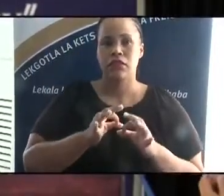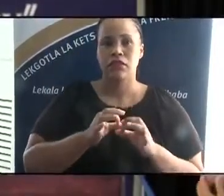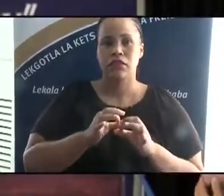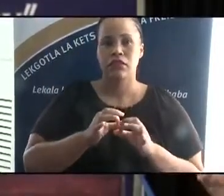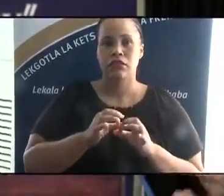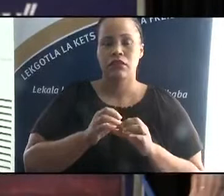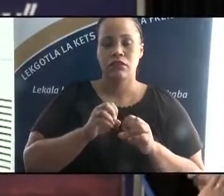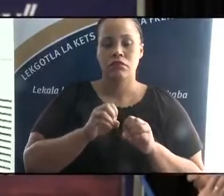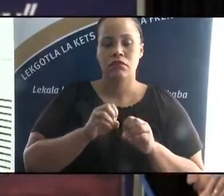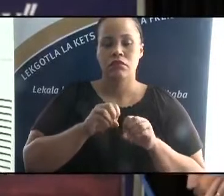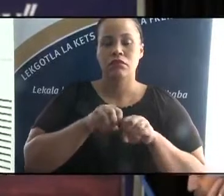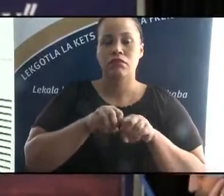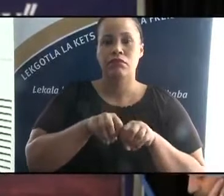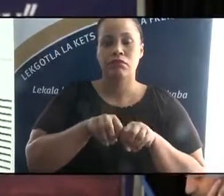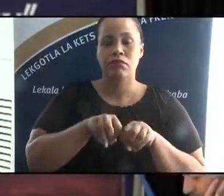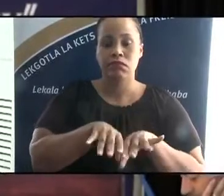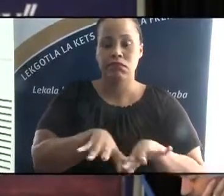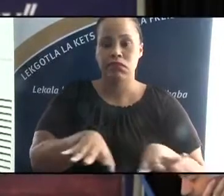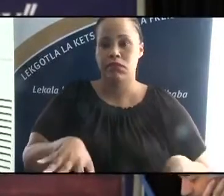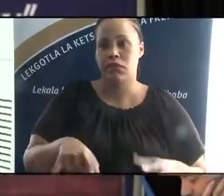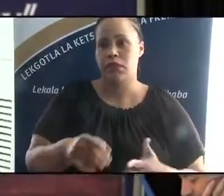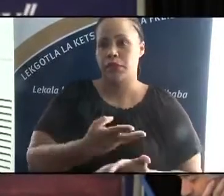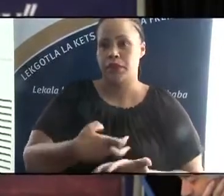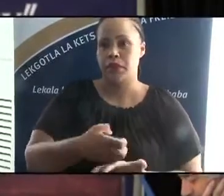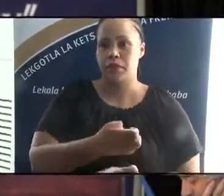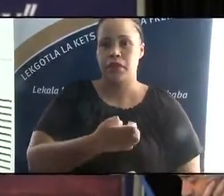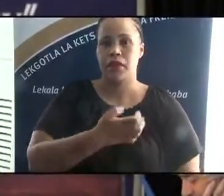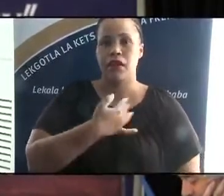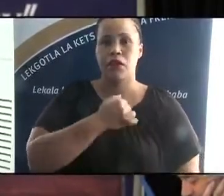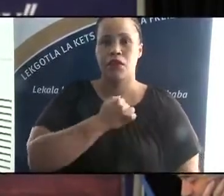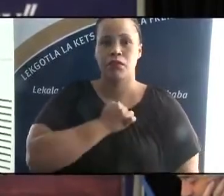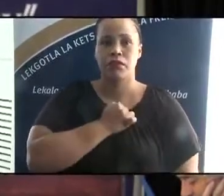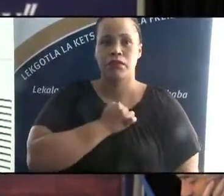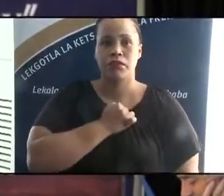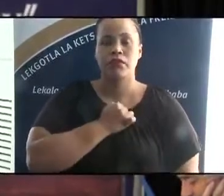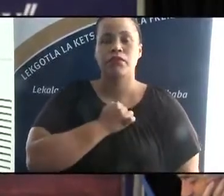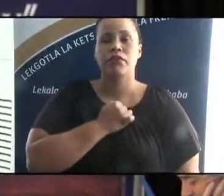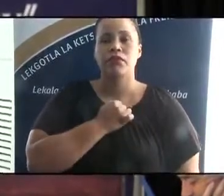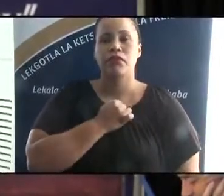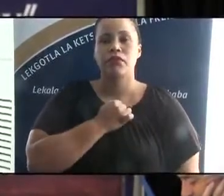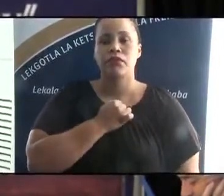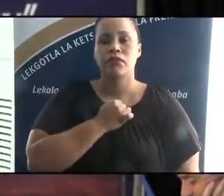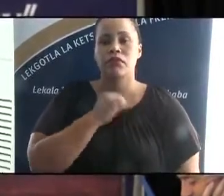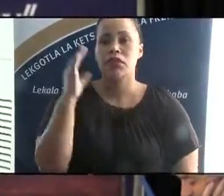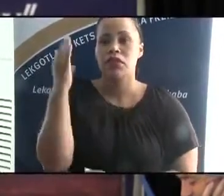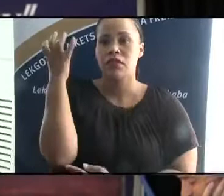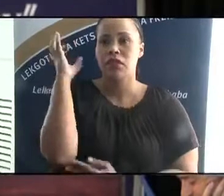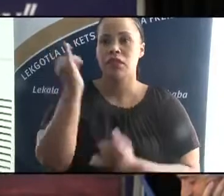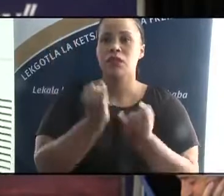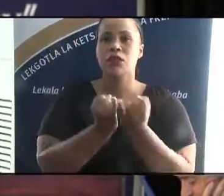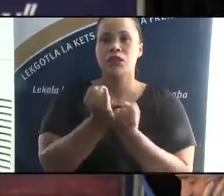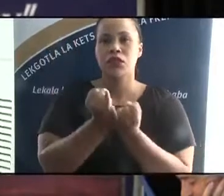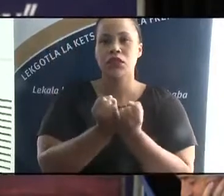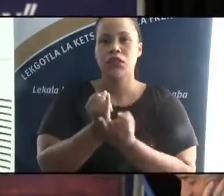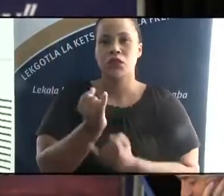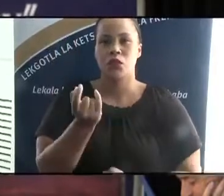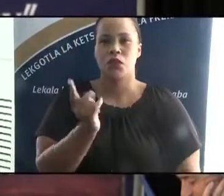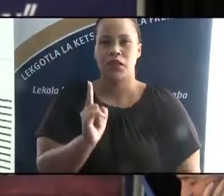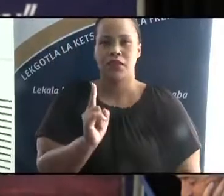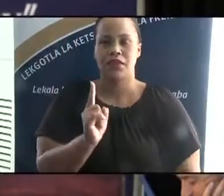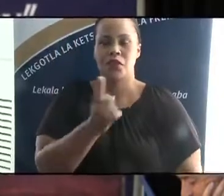distribution sectors of our economy. Our province's core competitive advantage is its